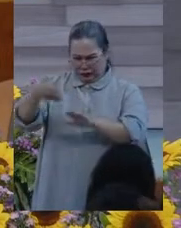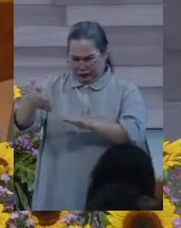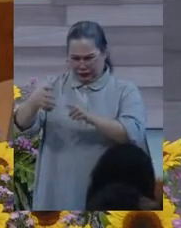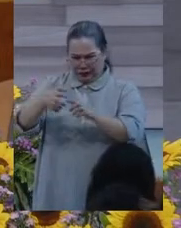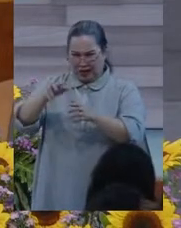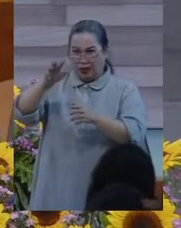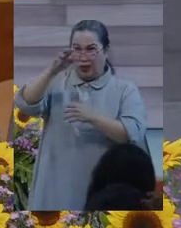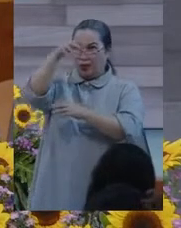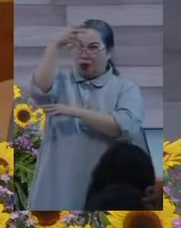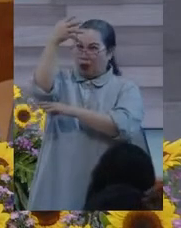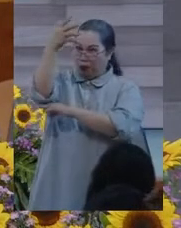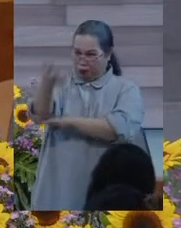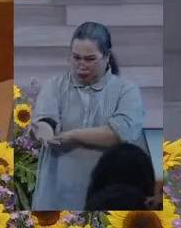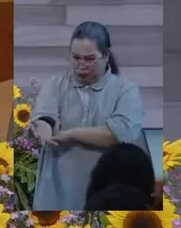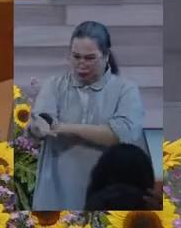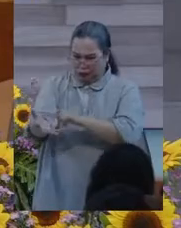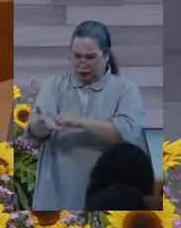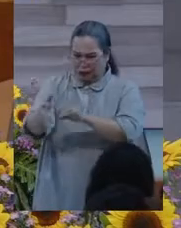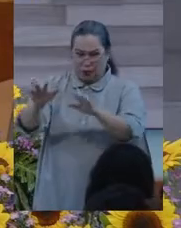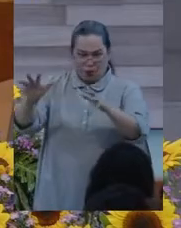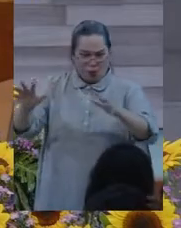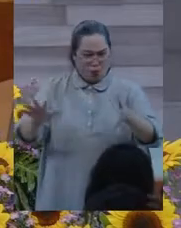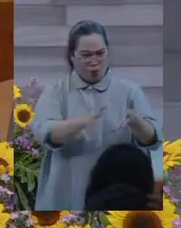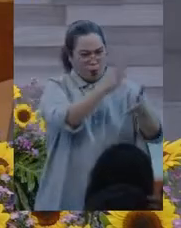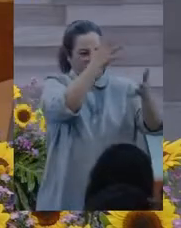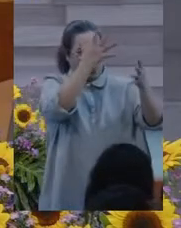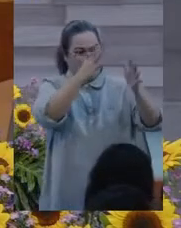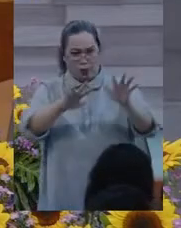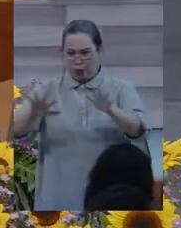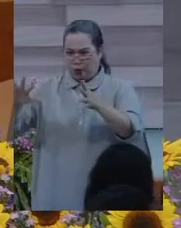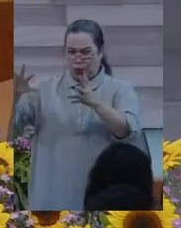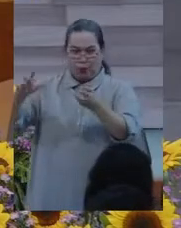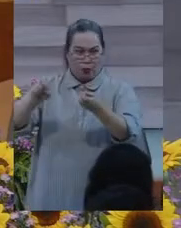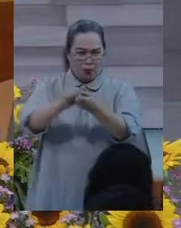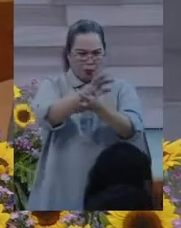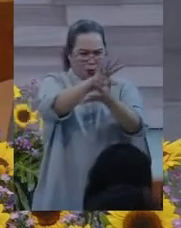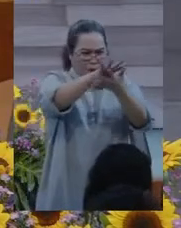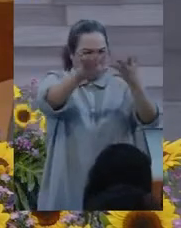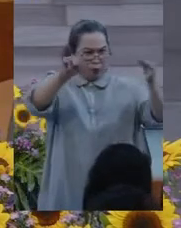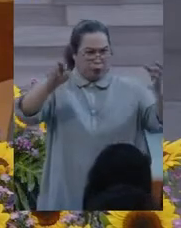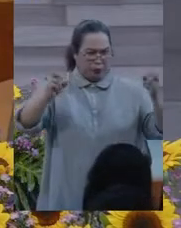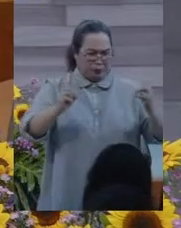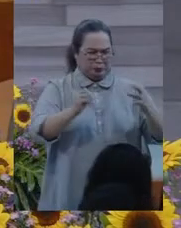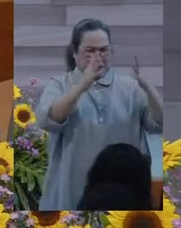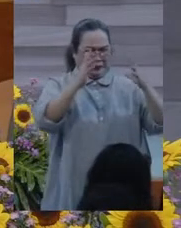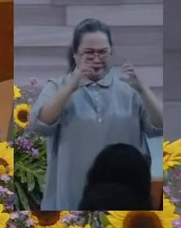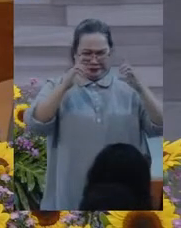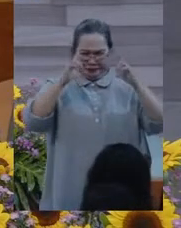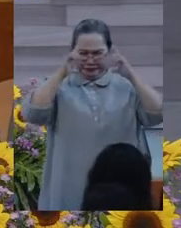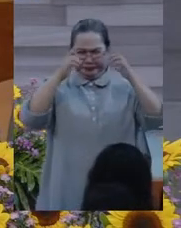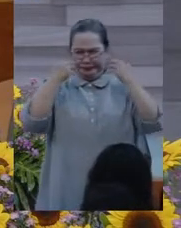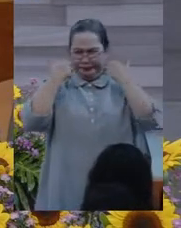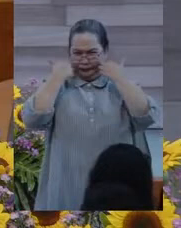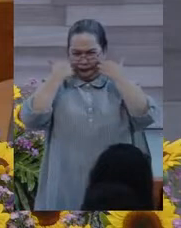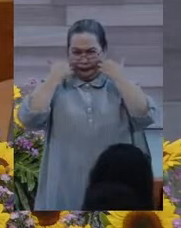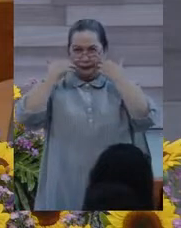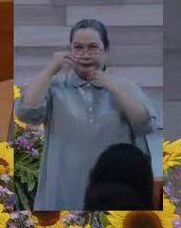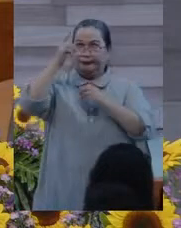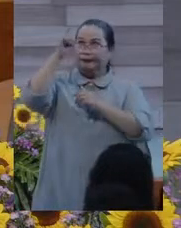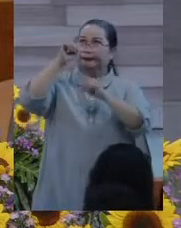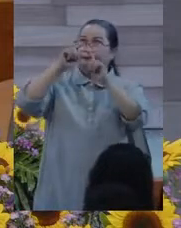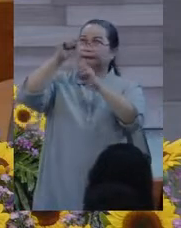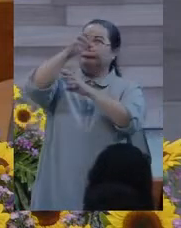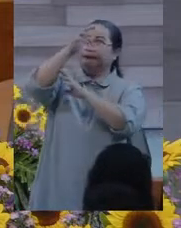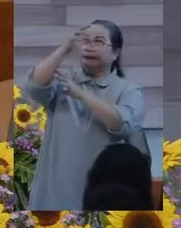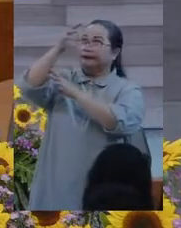wild waves of the sea, casting up the foam of their own shame, wandering stars from whom the